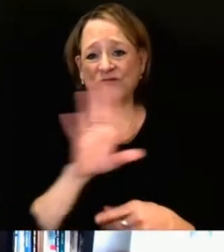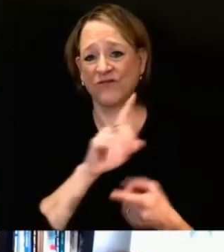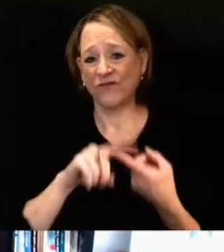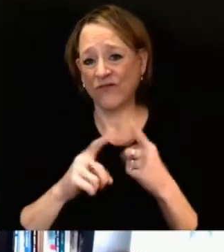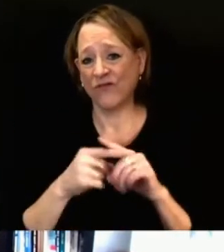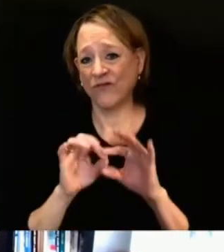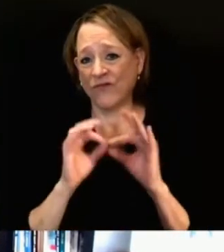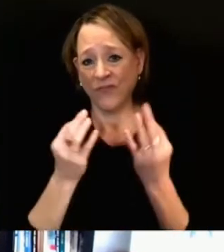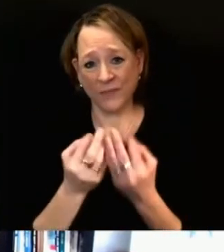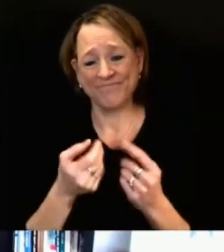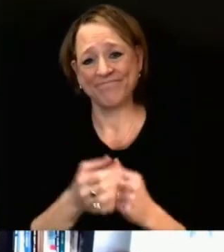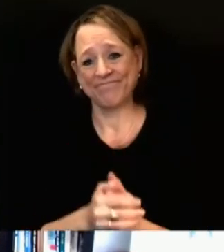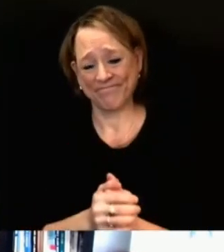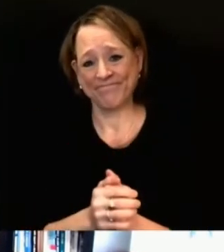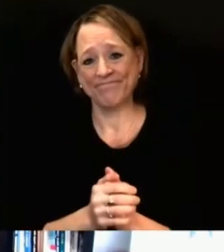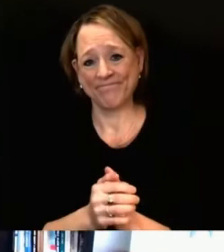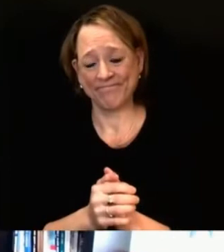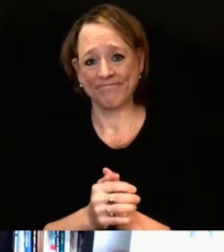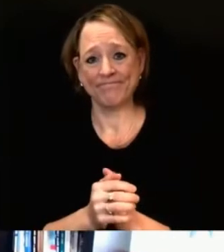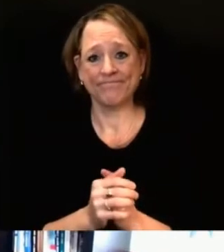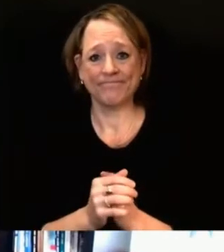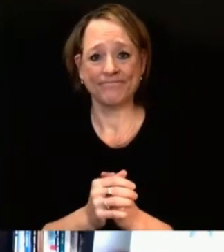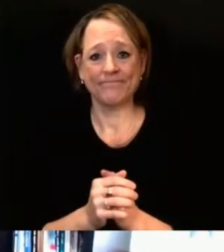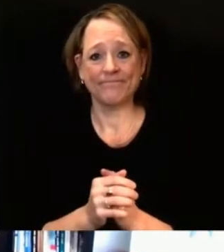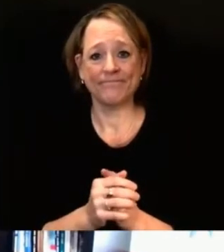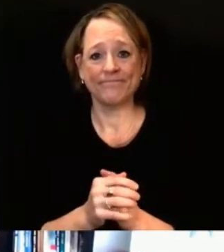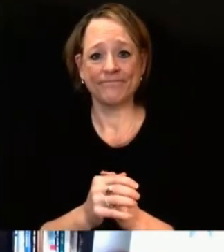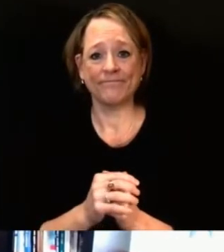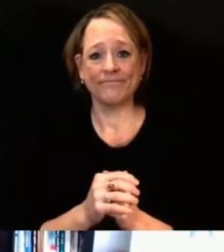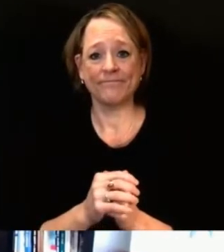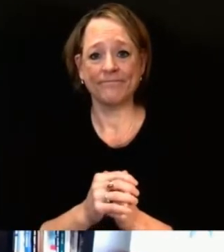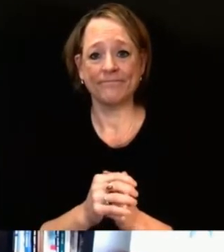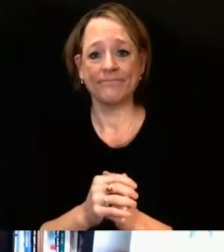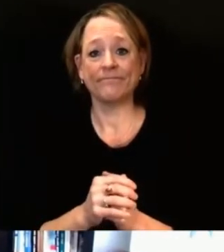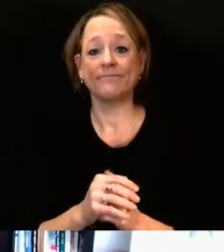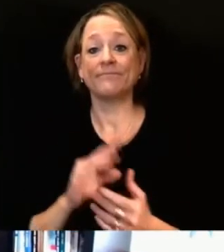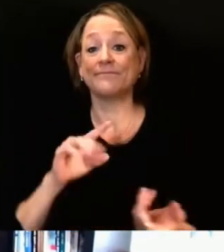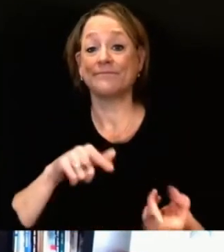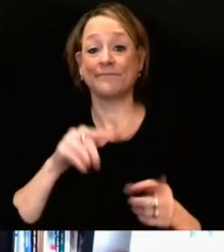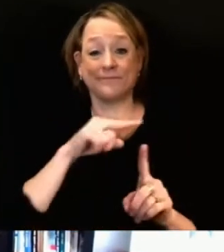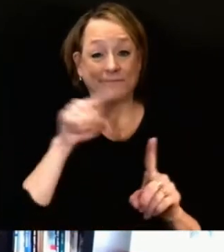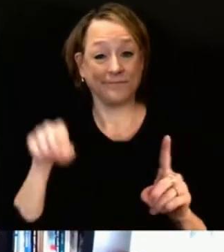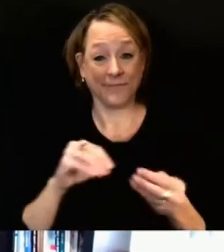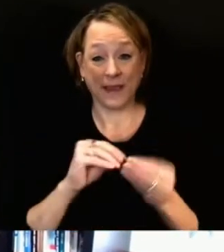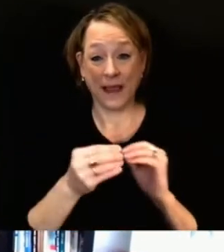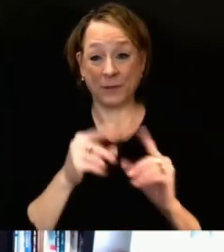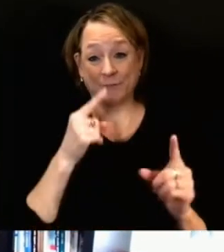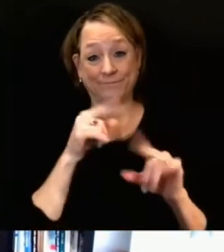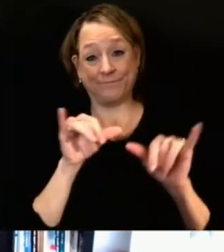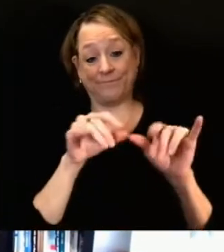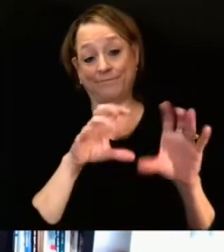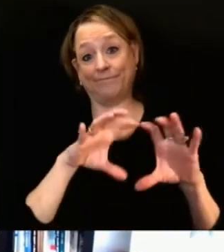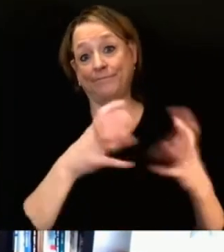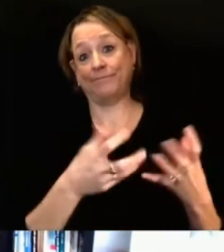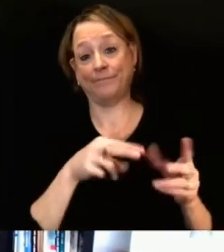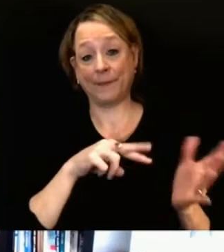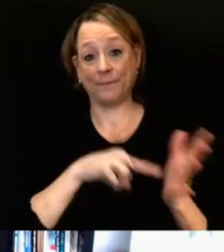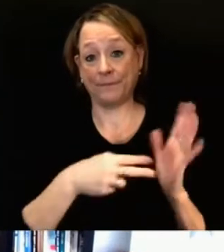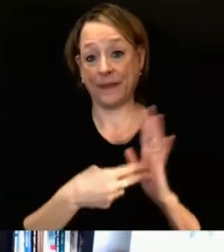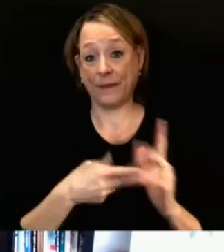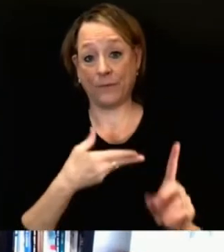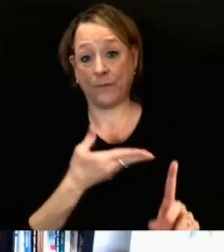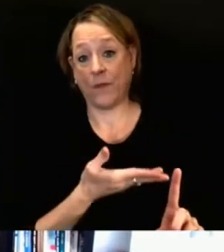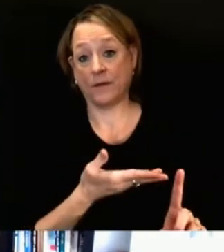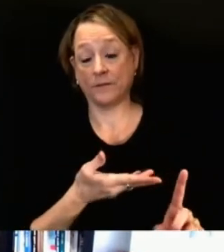Here is what this increased case activity means for our healthcare system. Statewide, 97% of intensive care beds